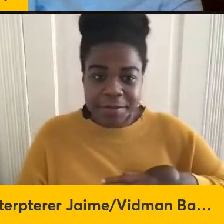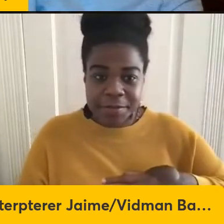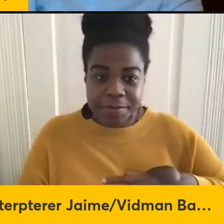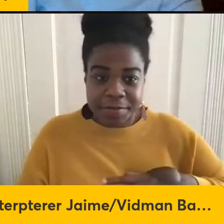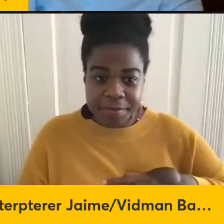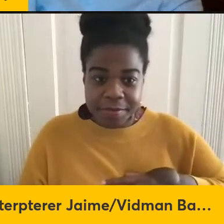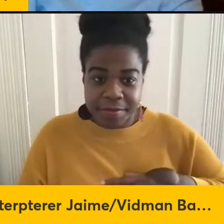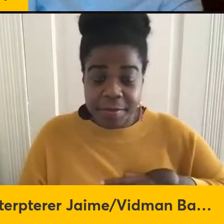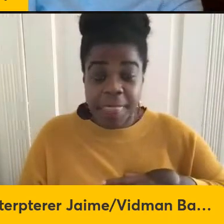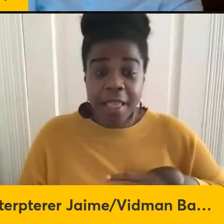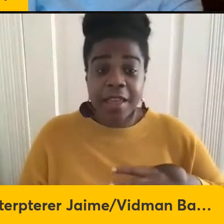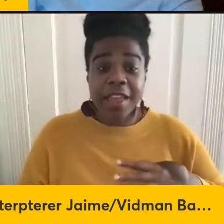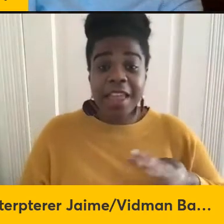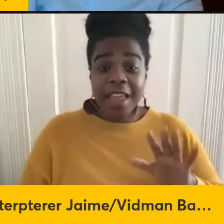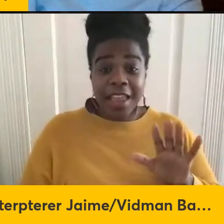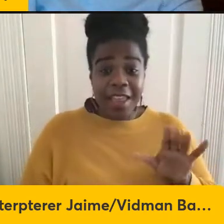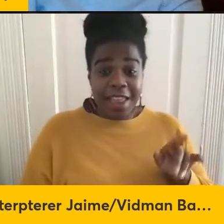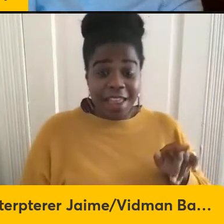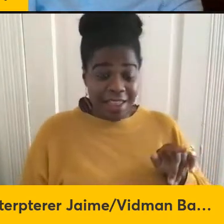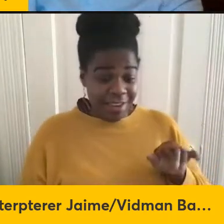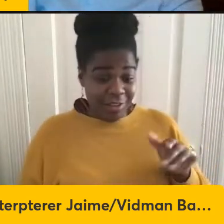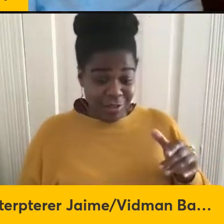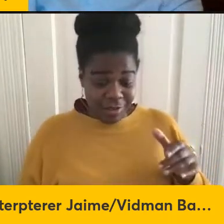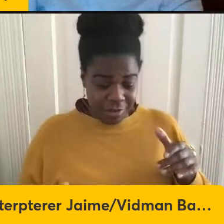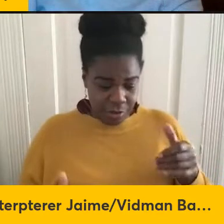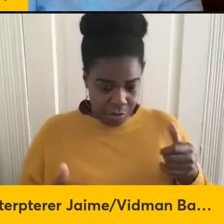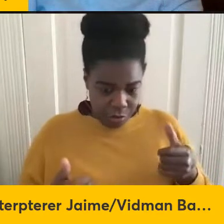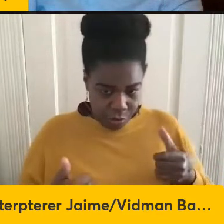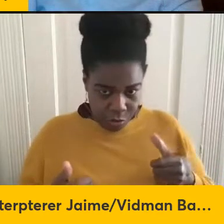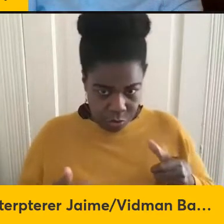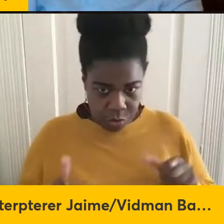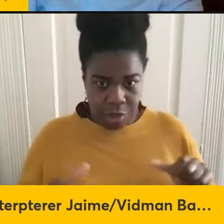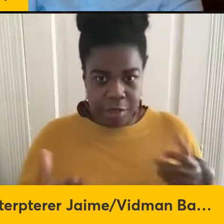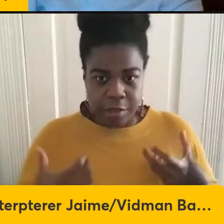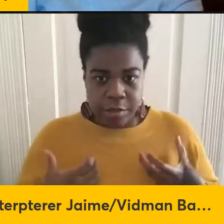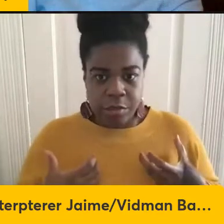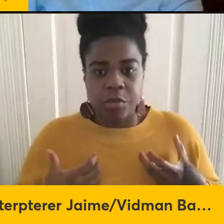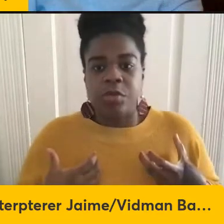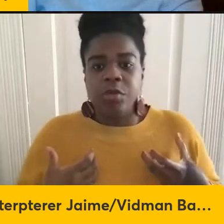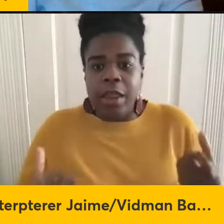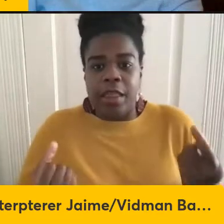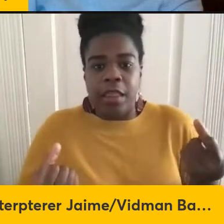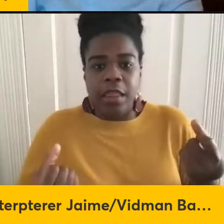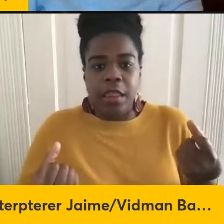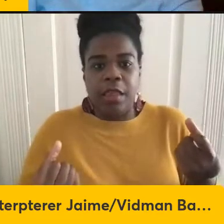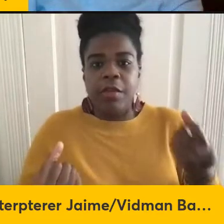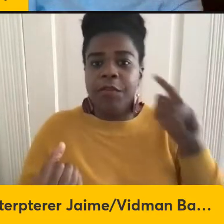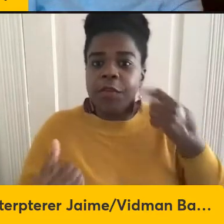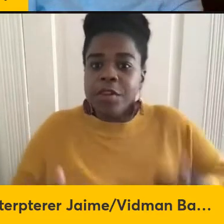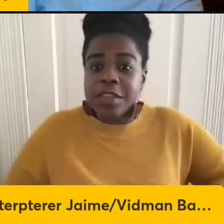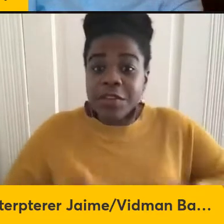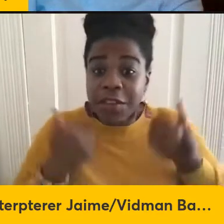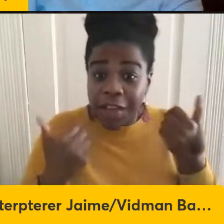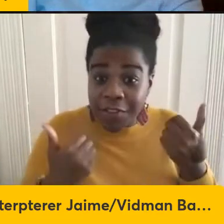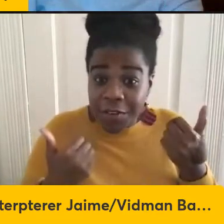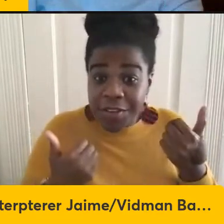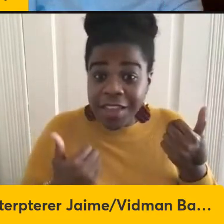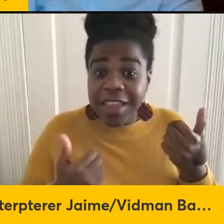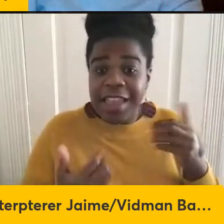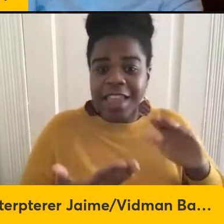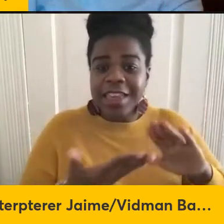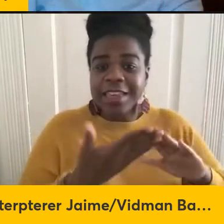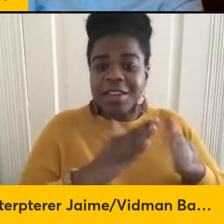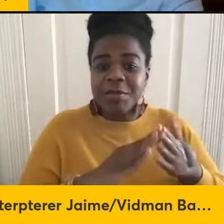who is trying their best to stand in their strength in order to survive in communities that might